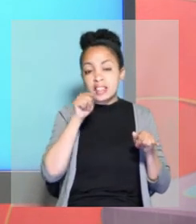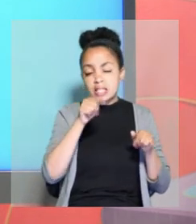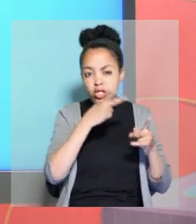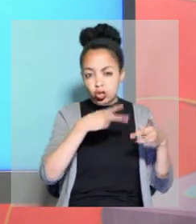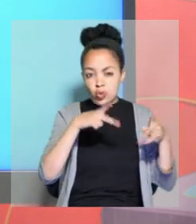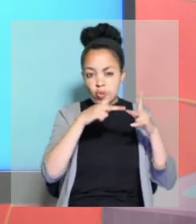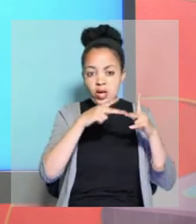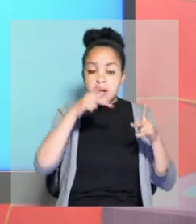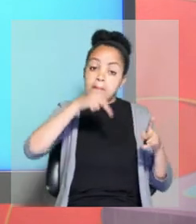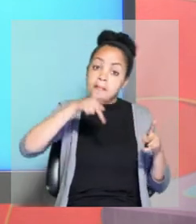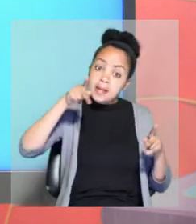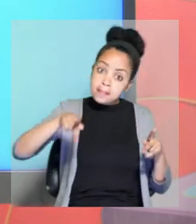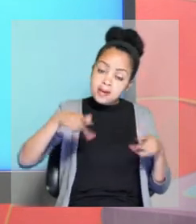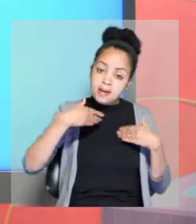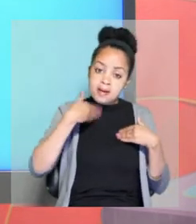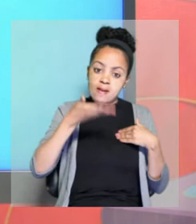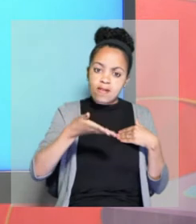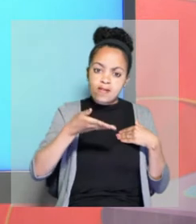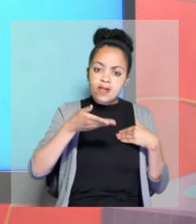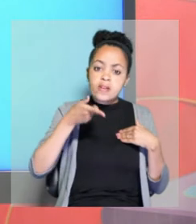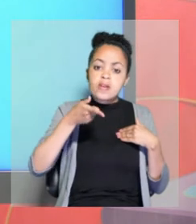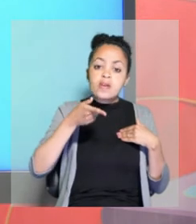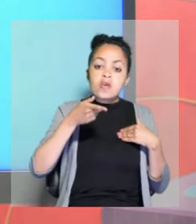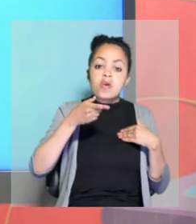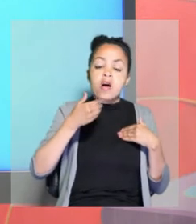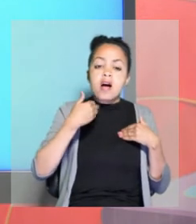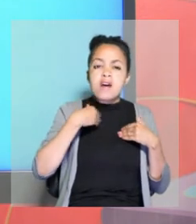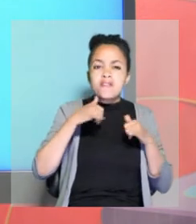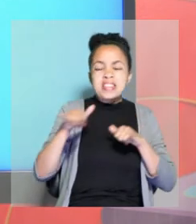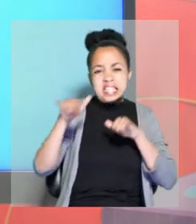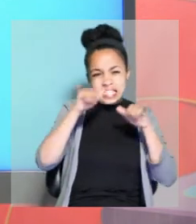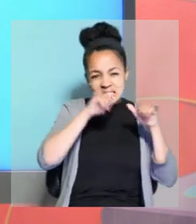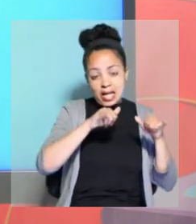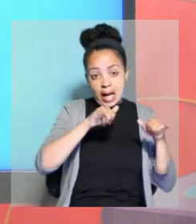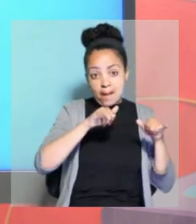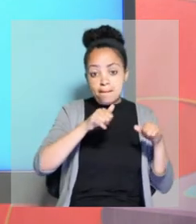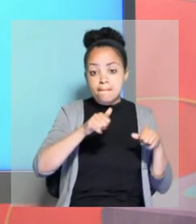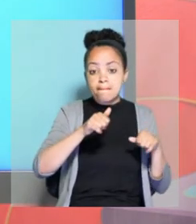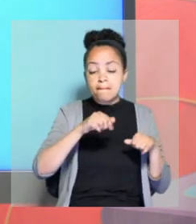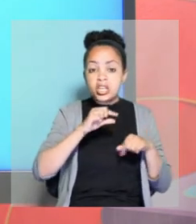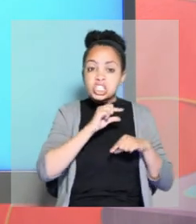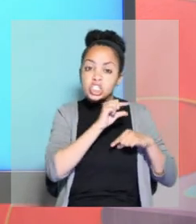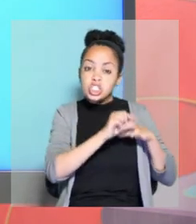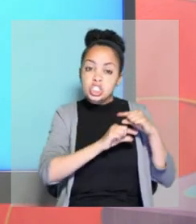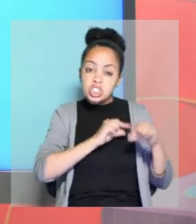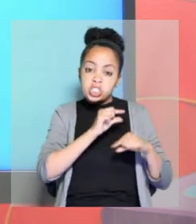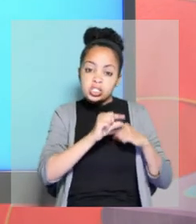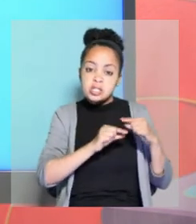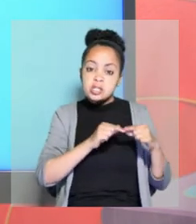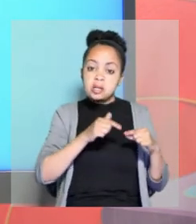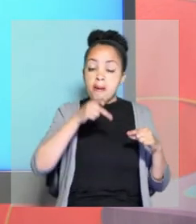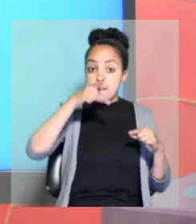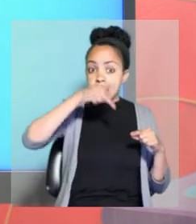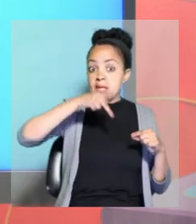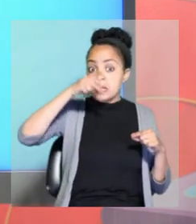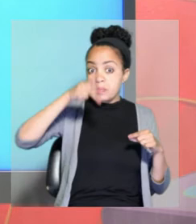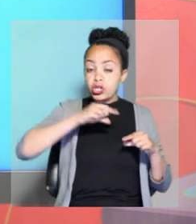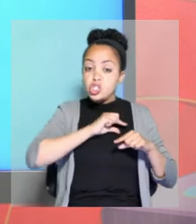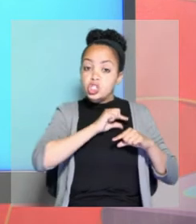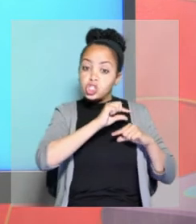case, PP here. Is when an organism contains the same allele in a gene. Let's say here is a PP